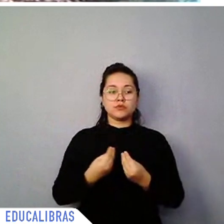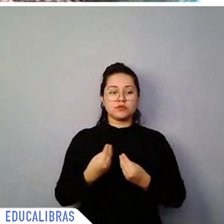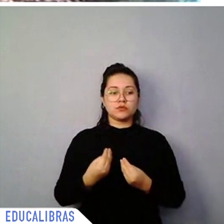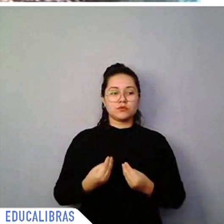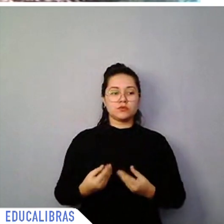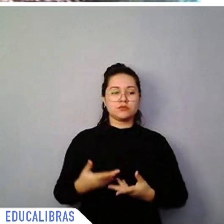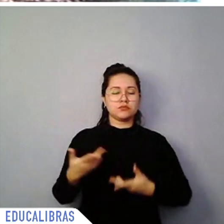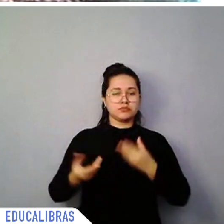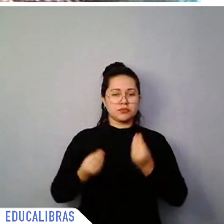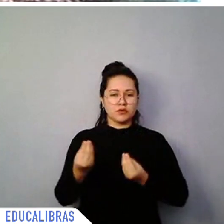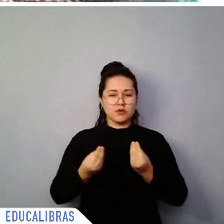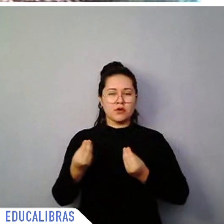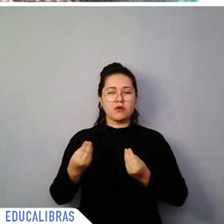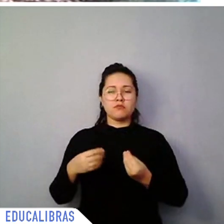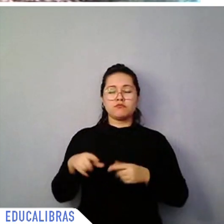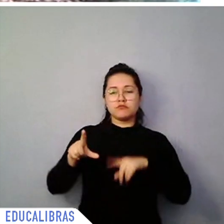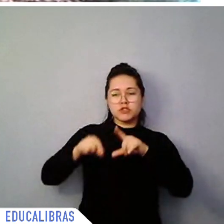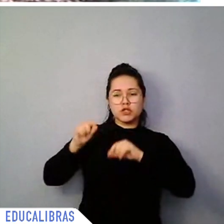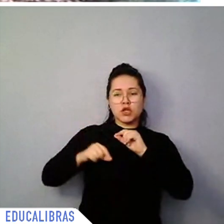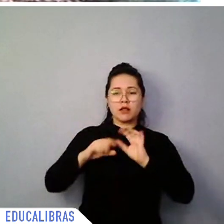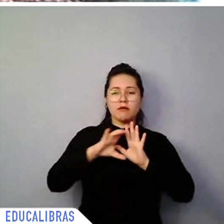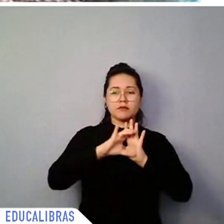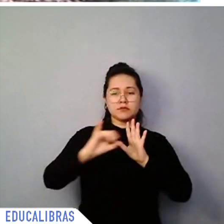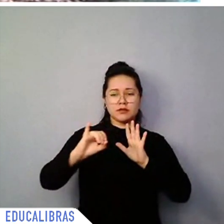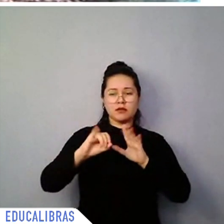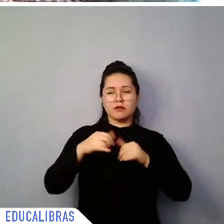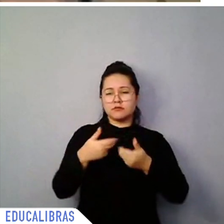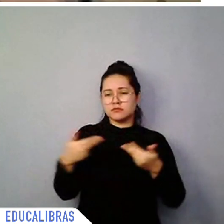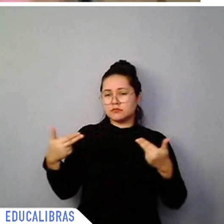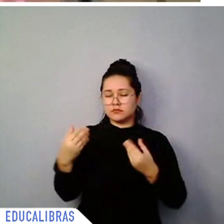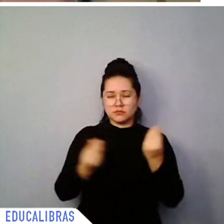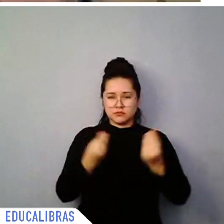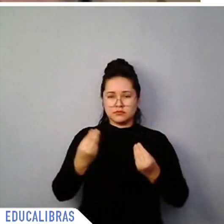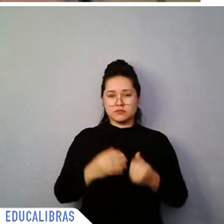science? How would this work from now on, of course?